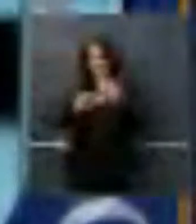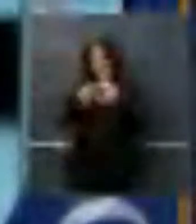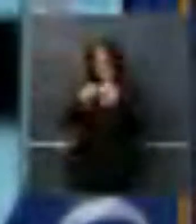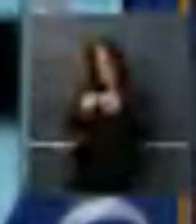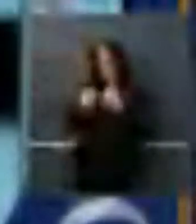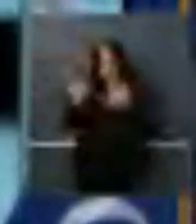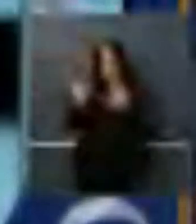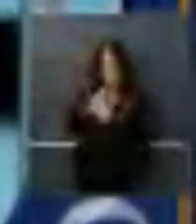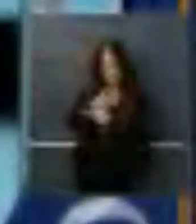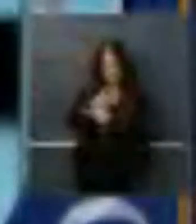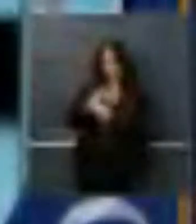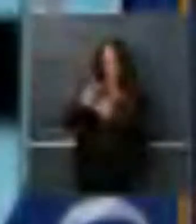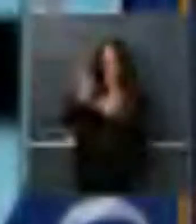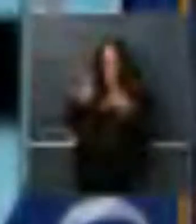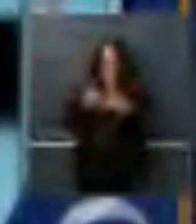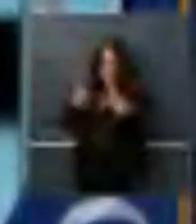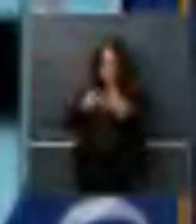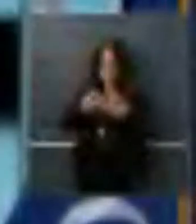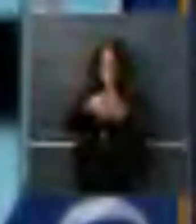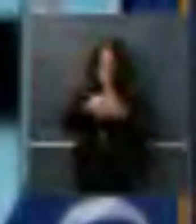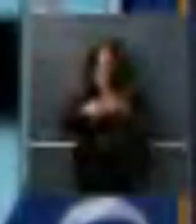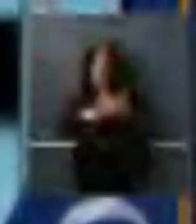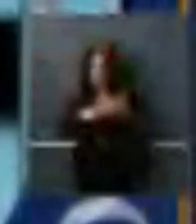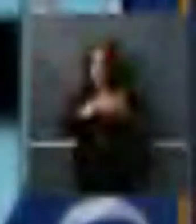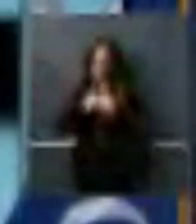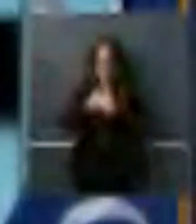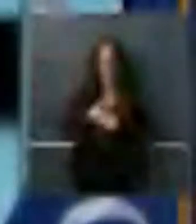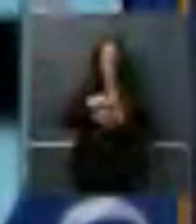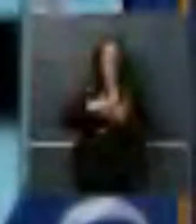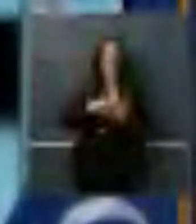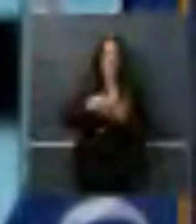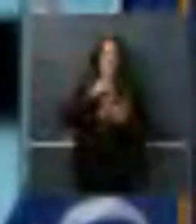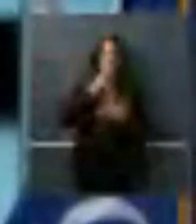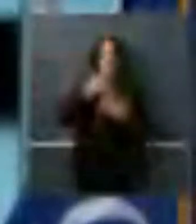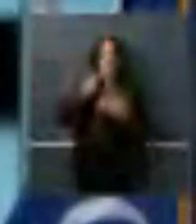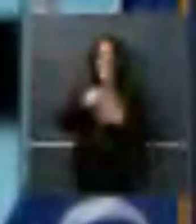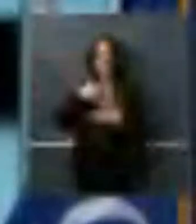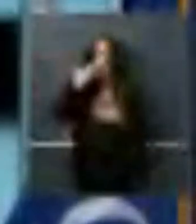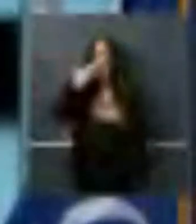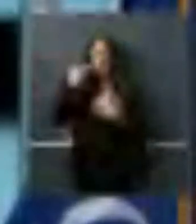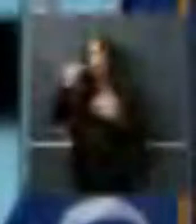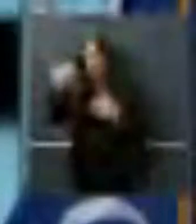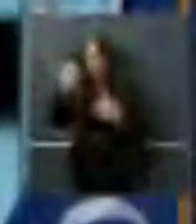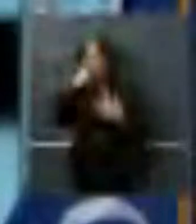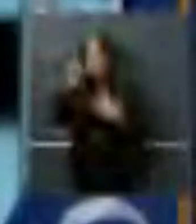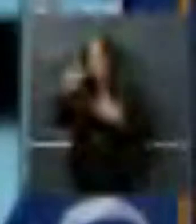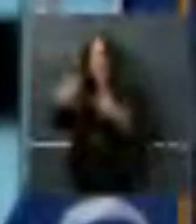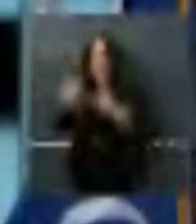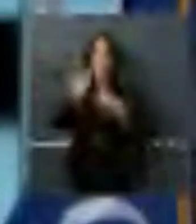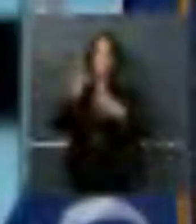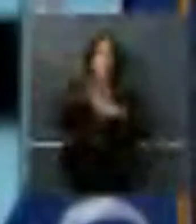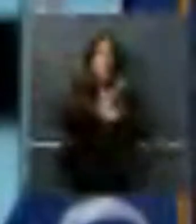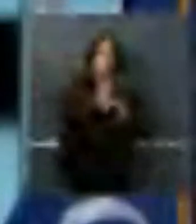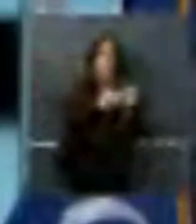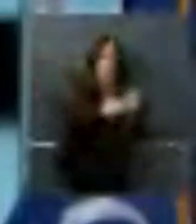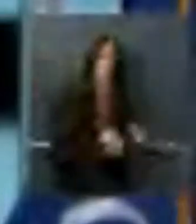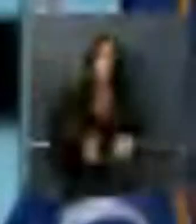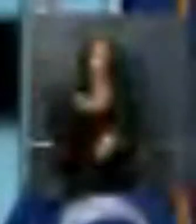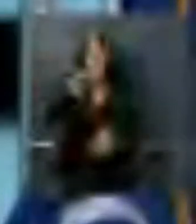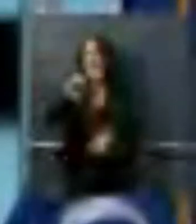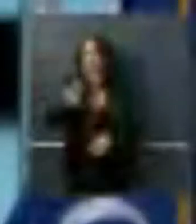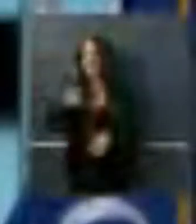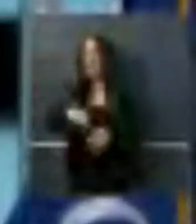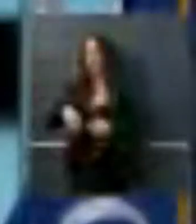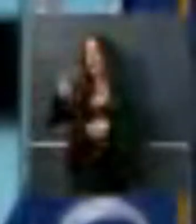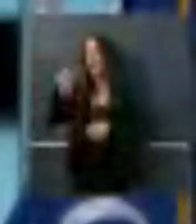business leaders, with Rotary Club leaders, with mayors, city council members. And we say, look, if we can work